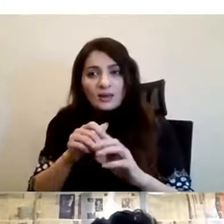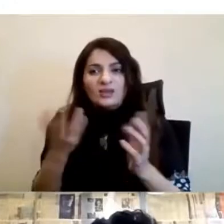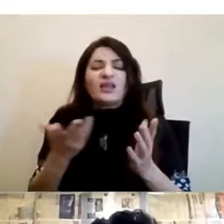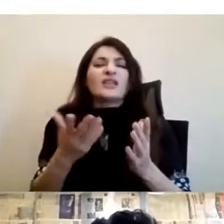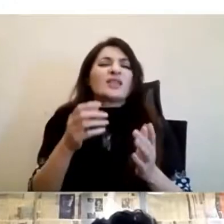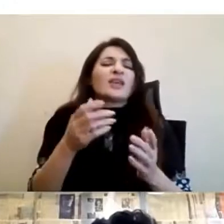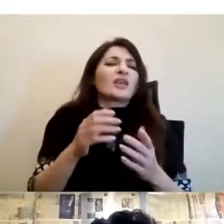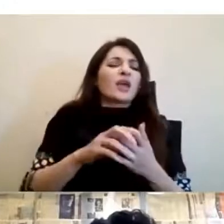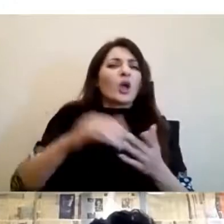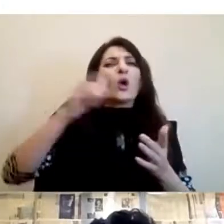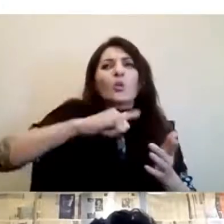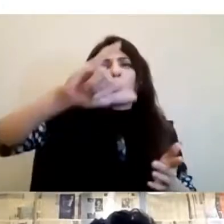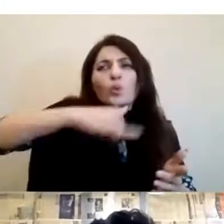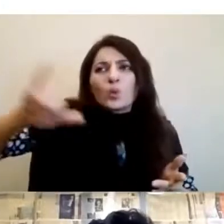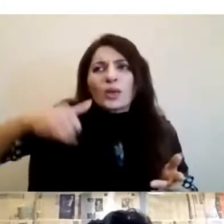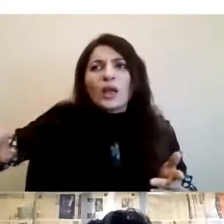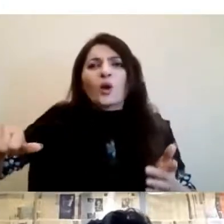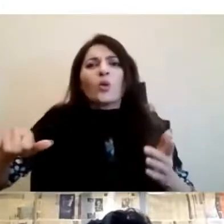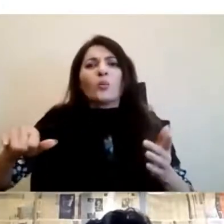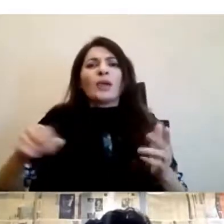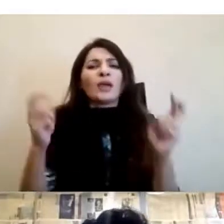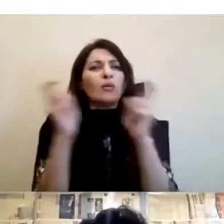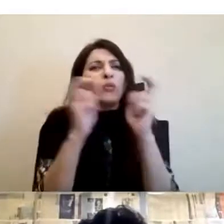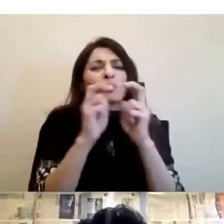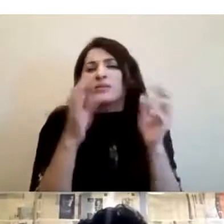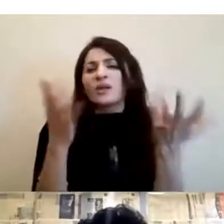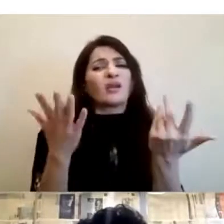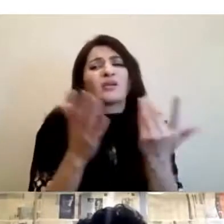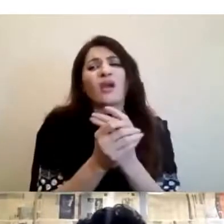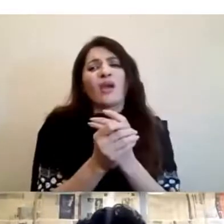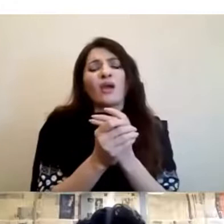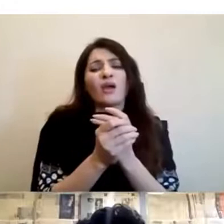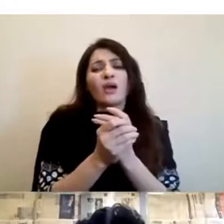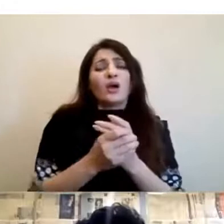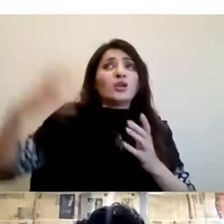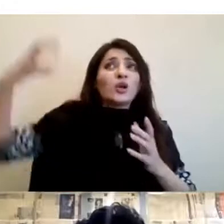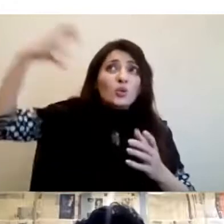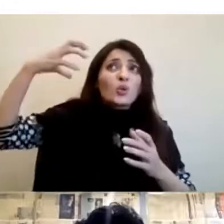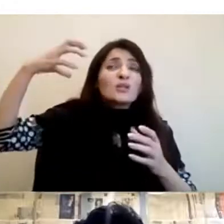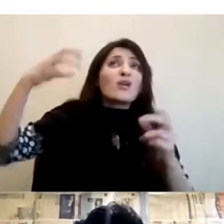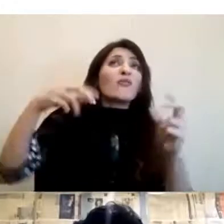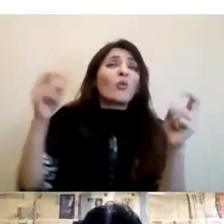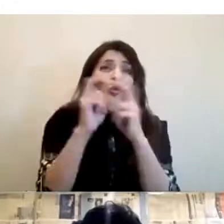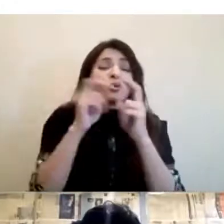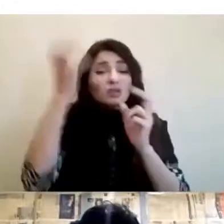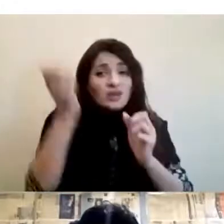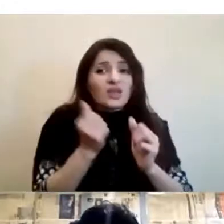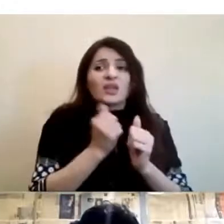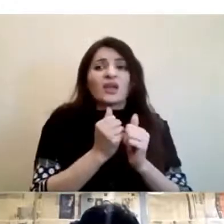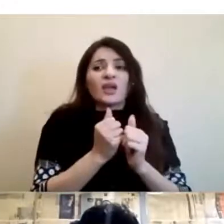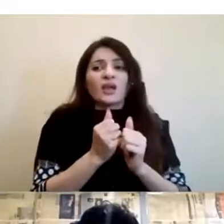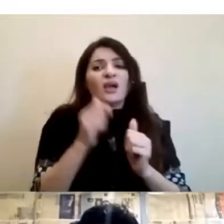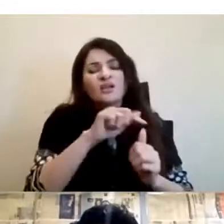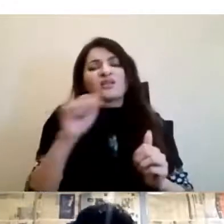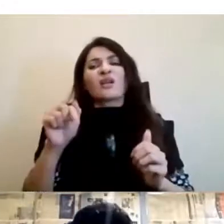etc. So we are using solar based system for getting these types of innovation in the very rural